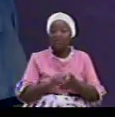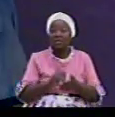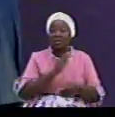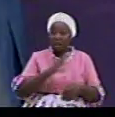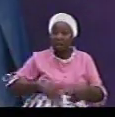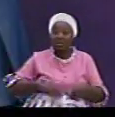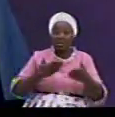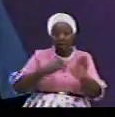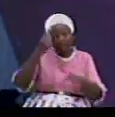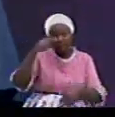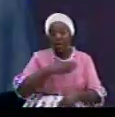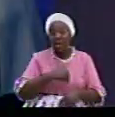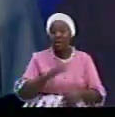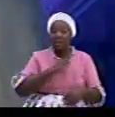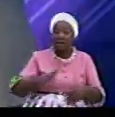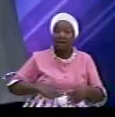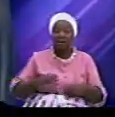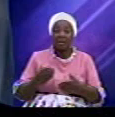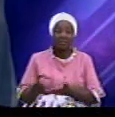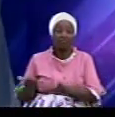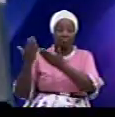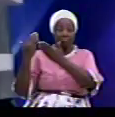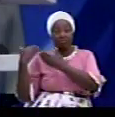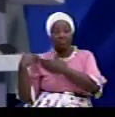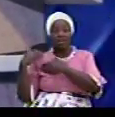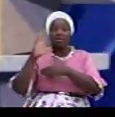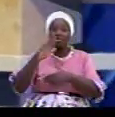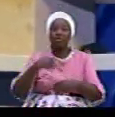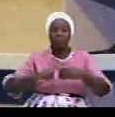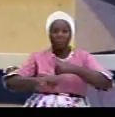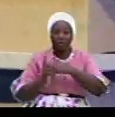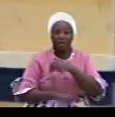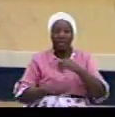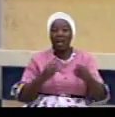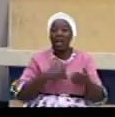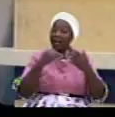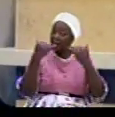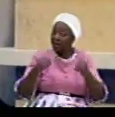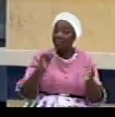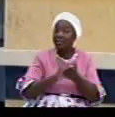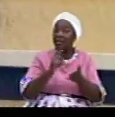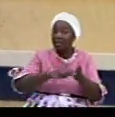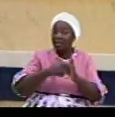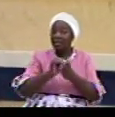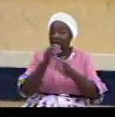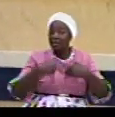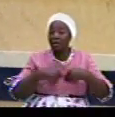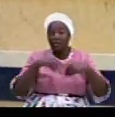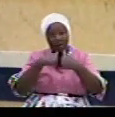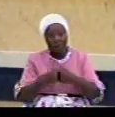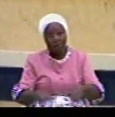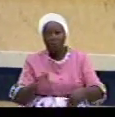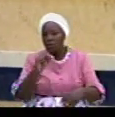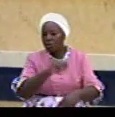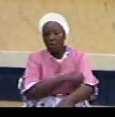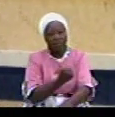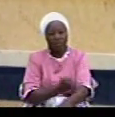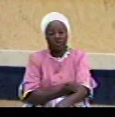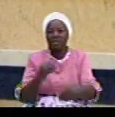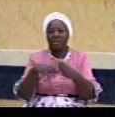bore your punishment. And now that the key you have lost, no authority in your